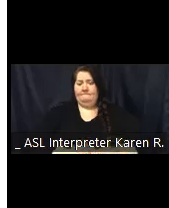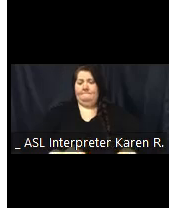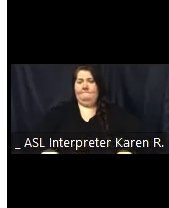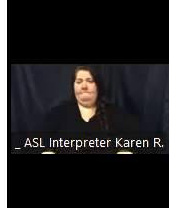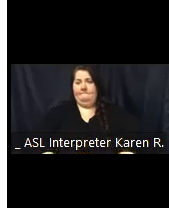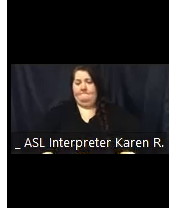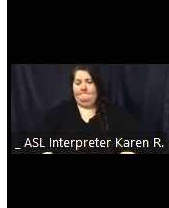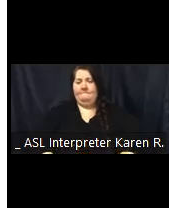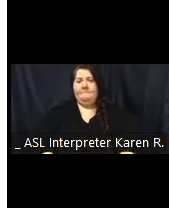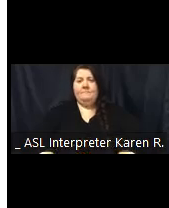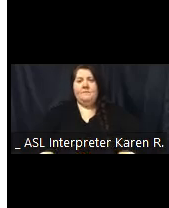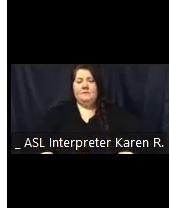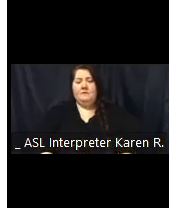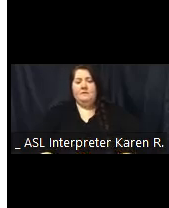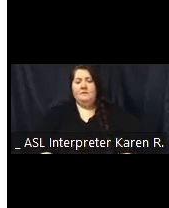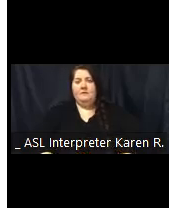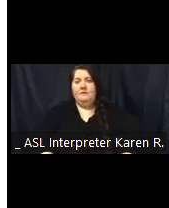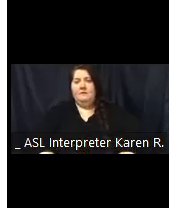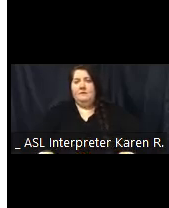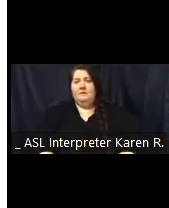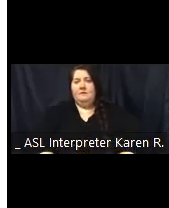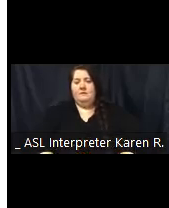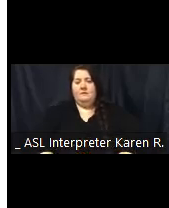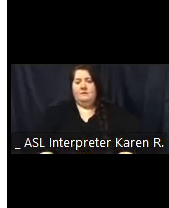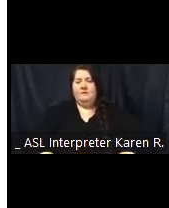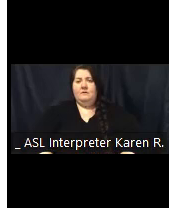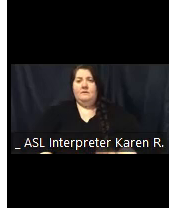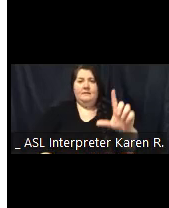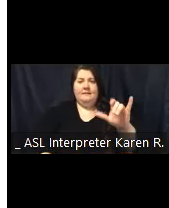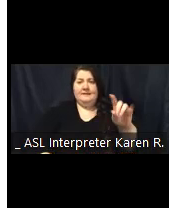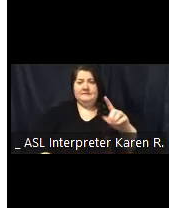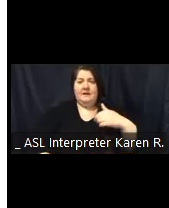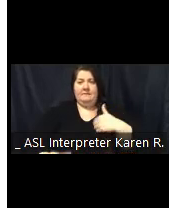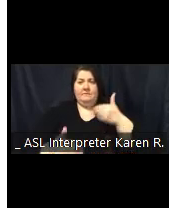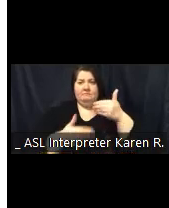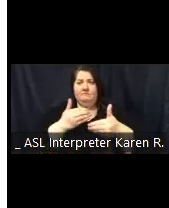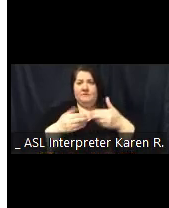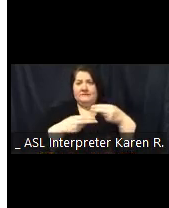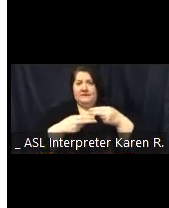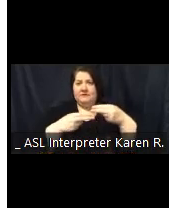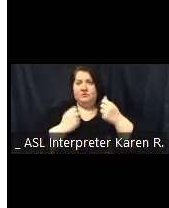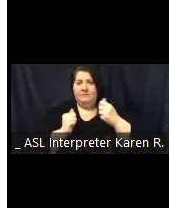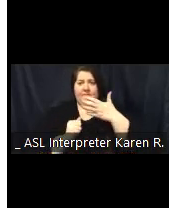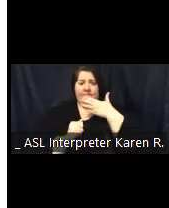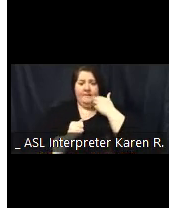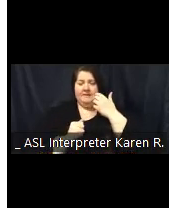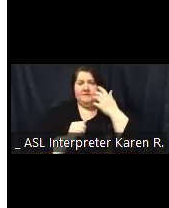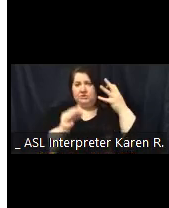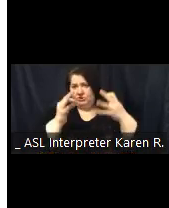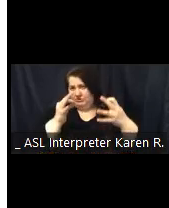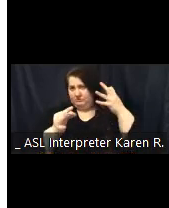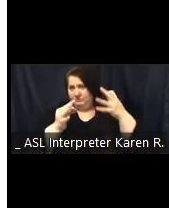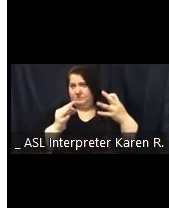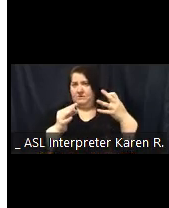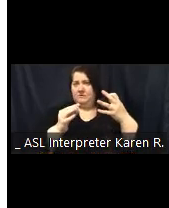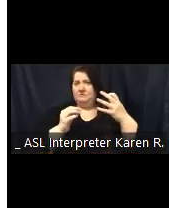This is Liz. I'm the person who's advancing the slides. I'll try to use my best judgment and advance more